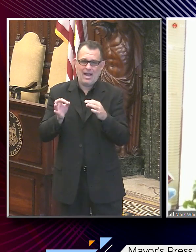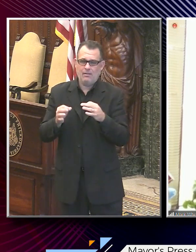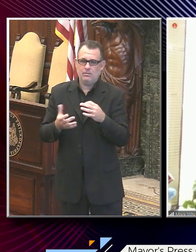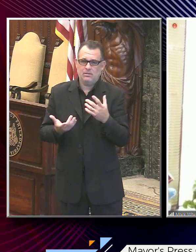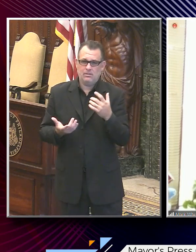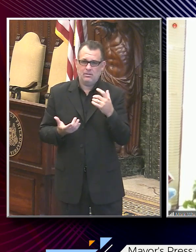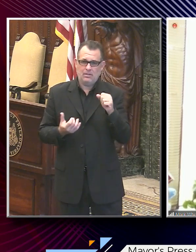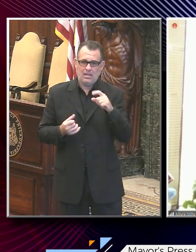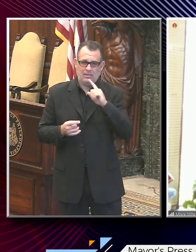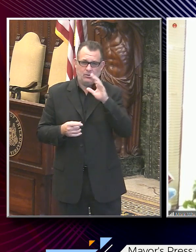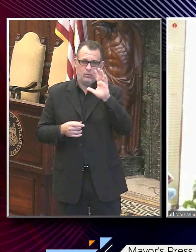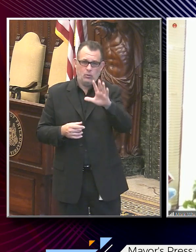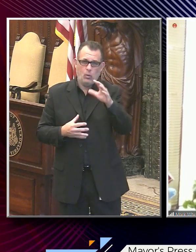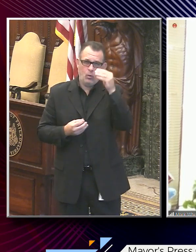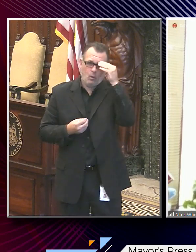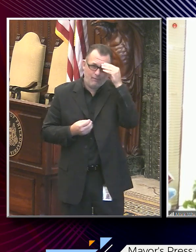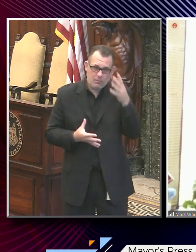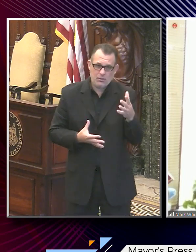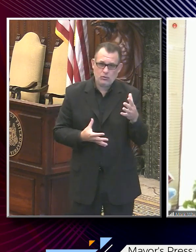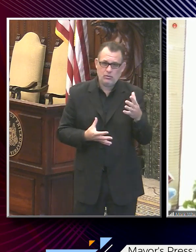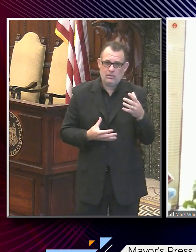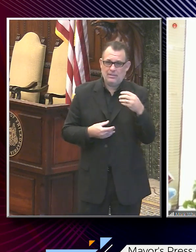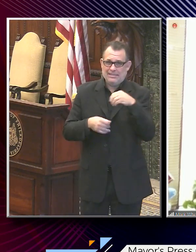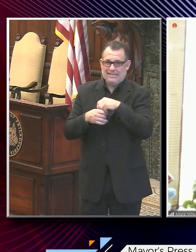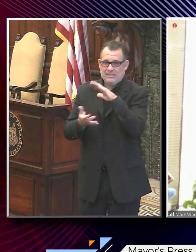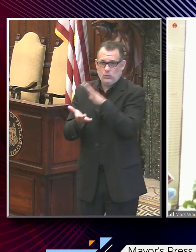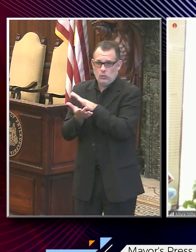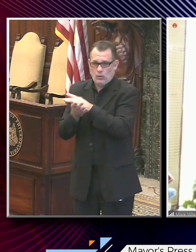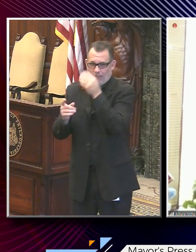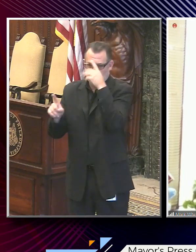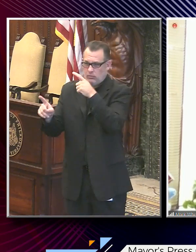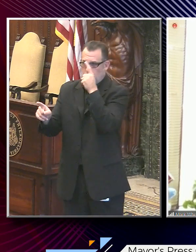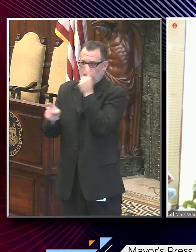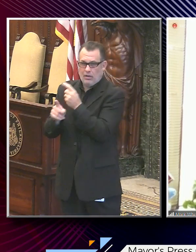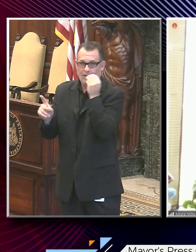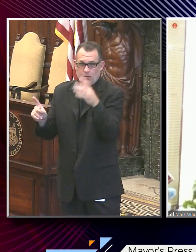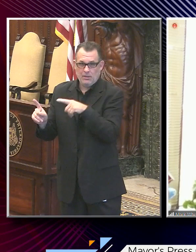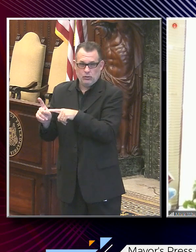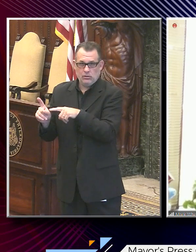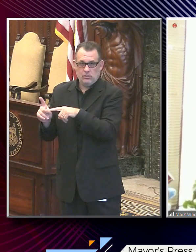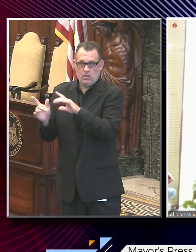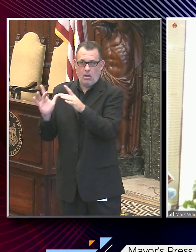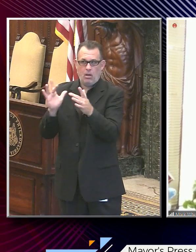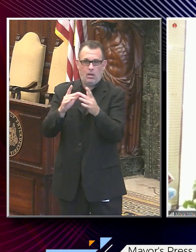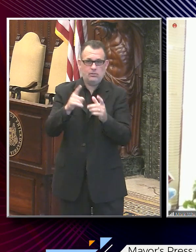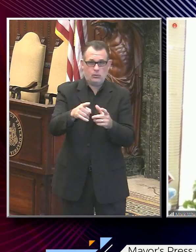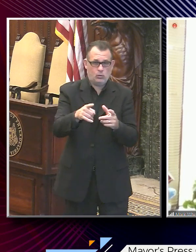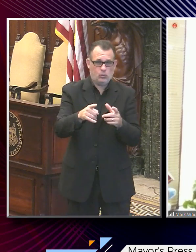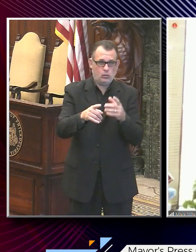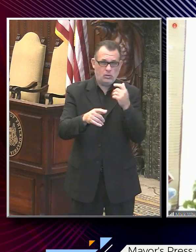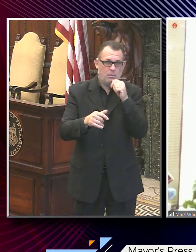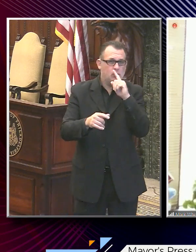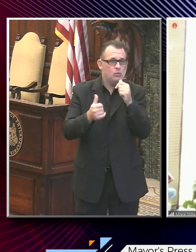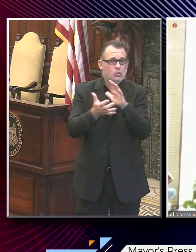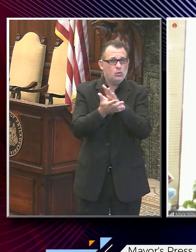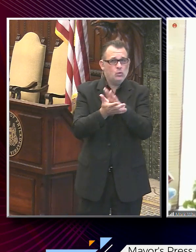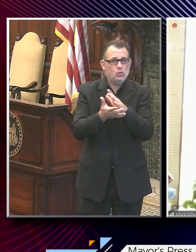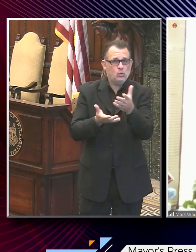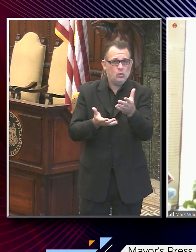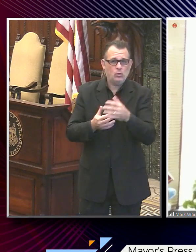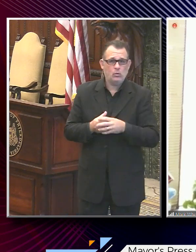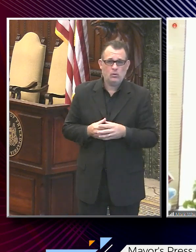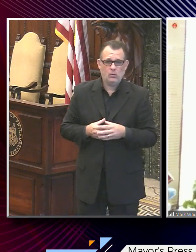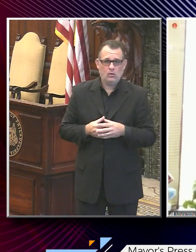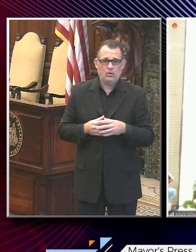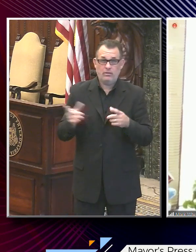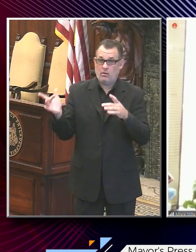their information is currently up to date with their school, no matter what school that is, so that when the outreach is